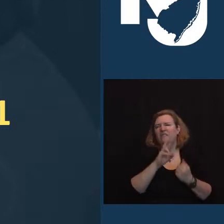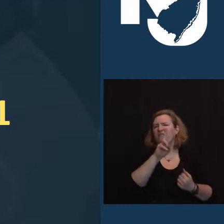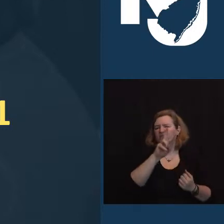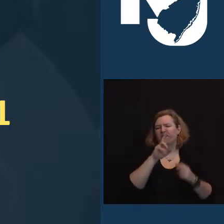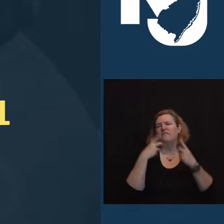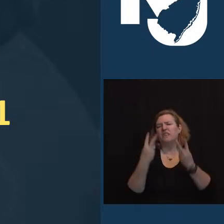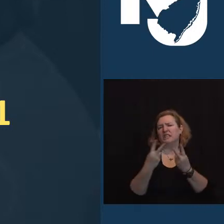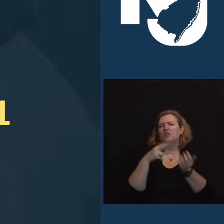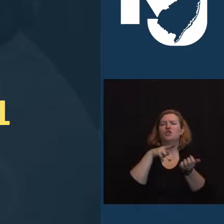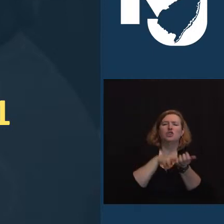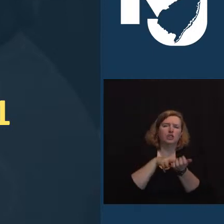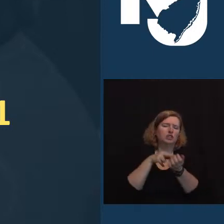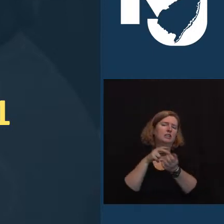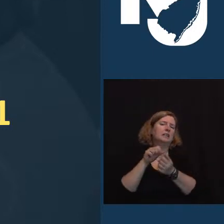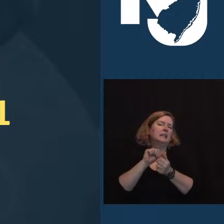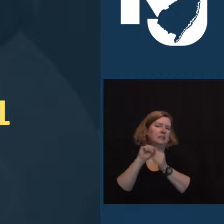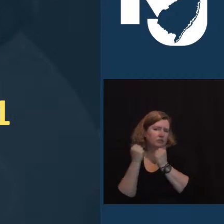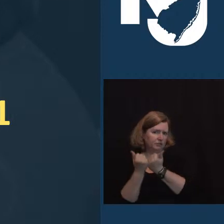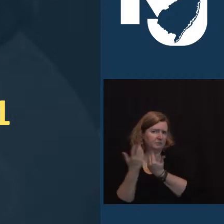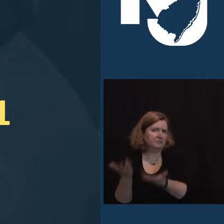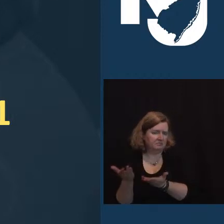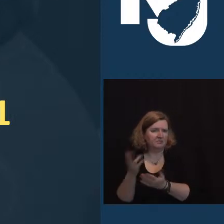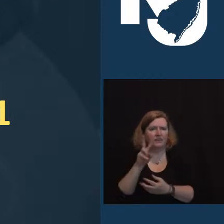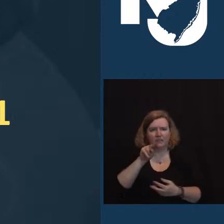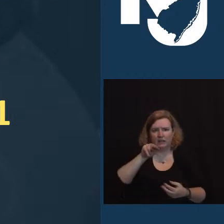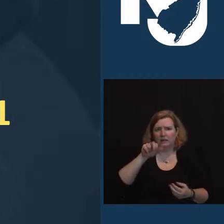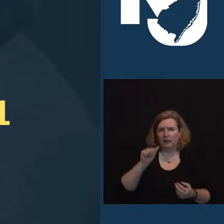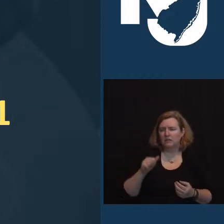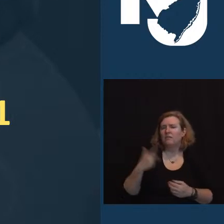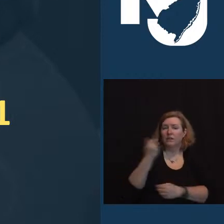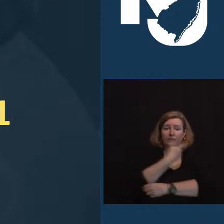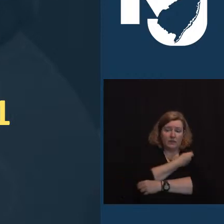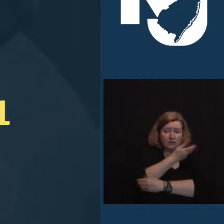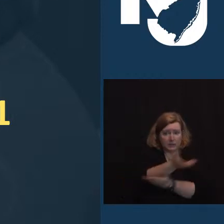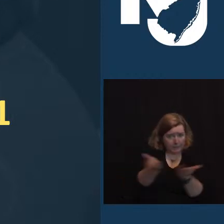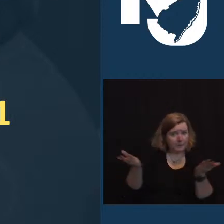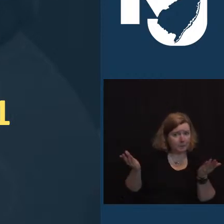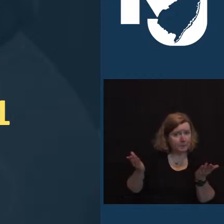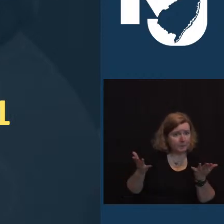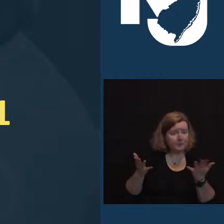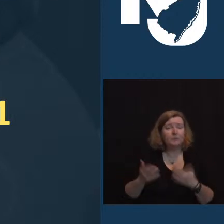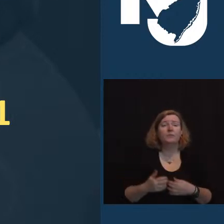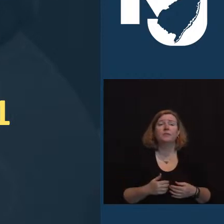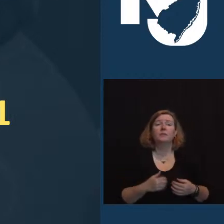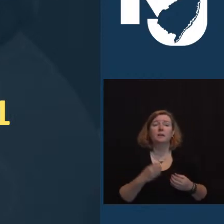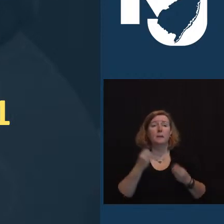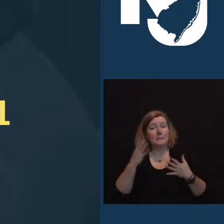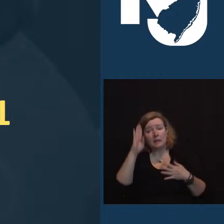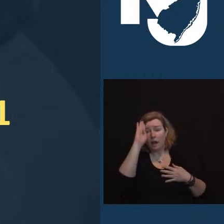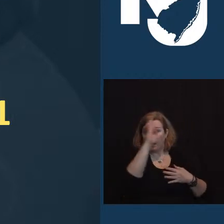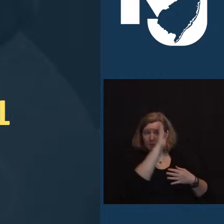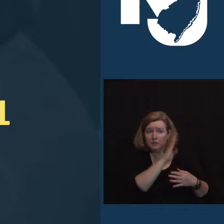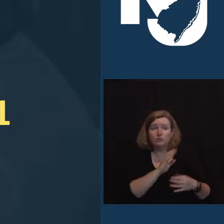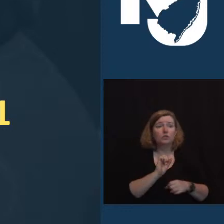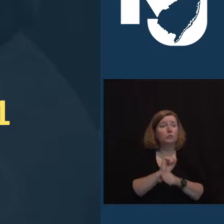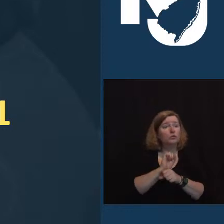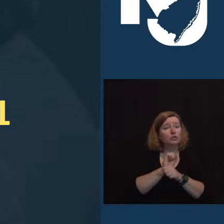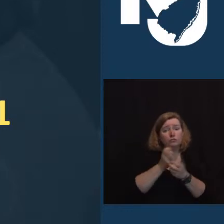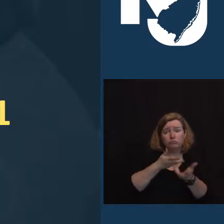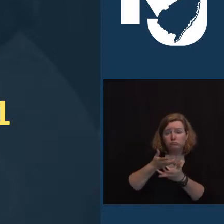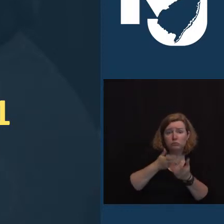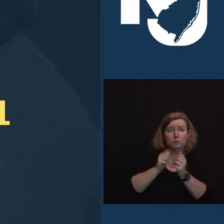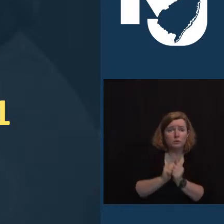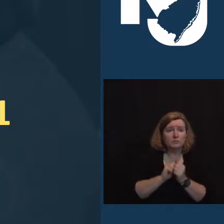associations to vaccinate the homebound. Many of our hospitals have also been working with their affiliated home care